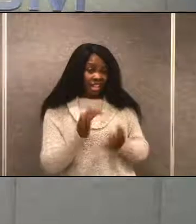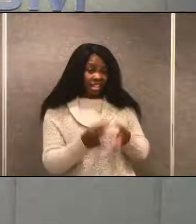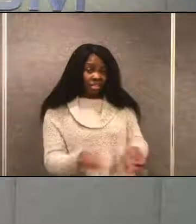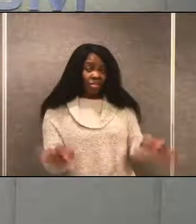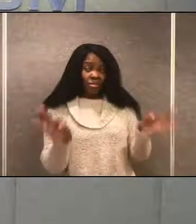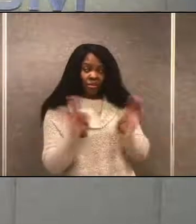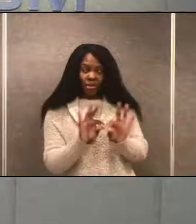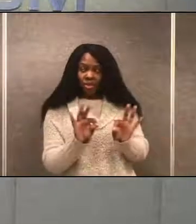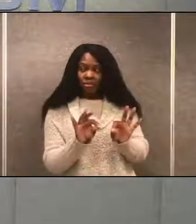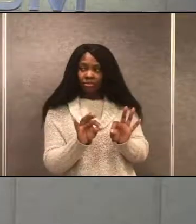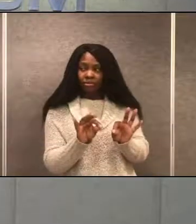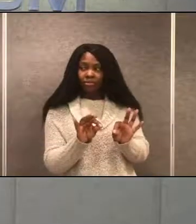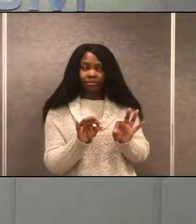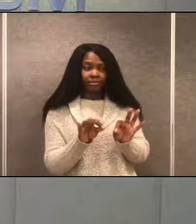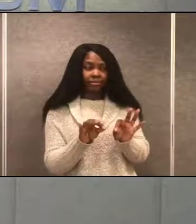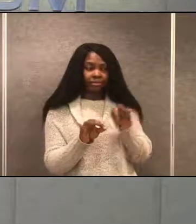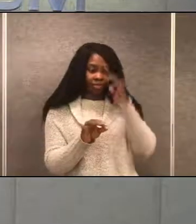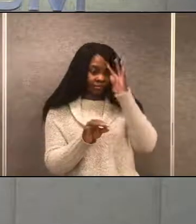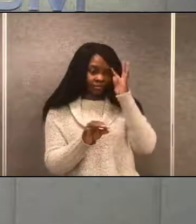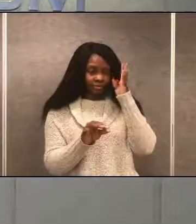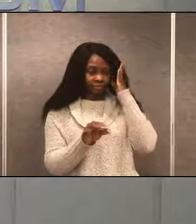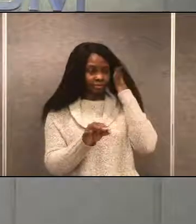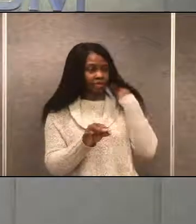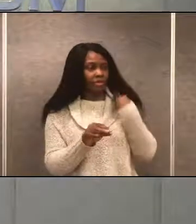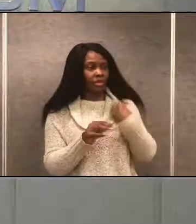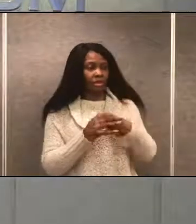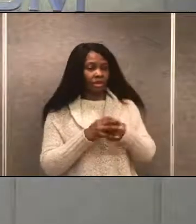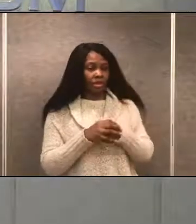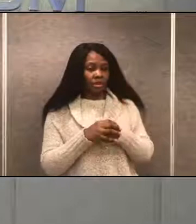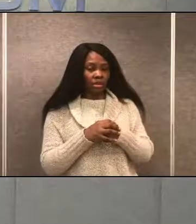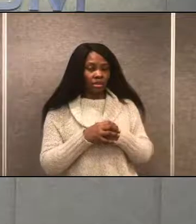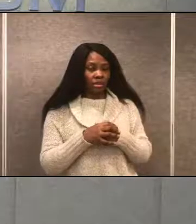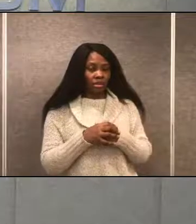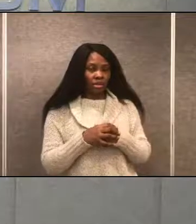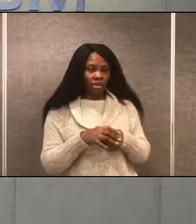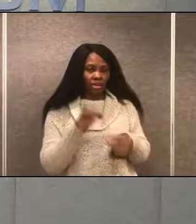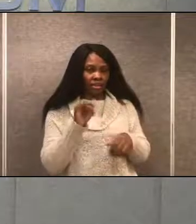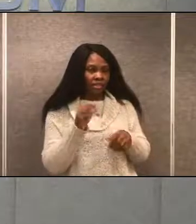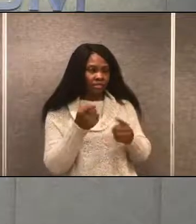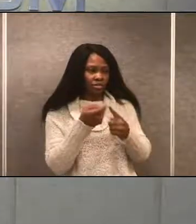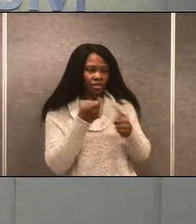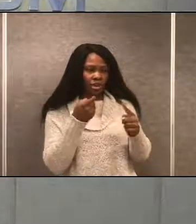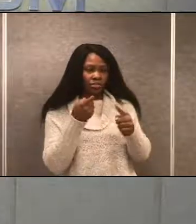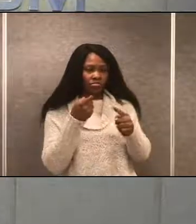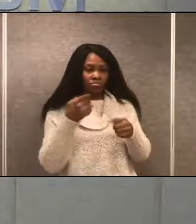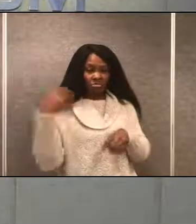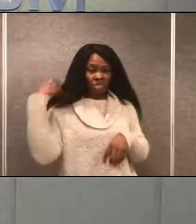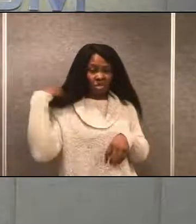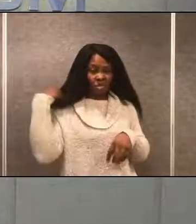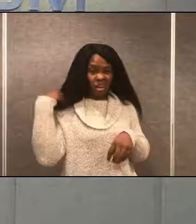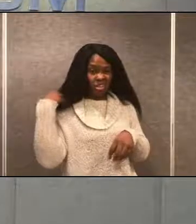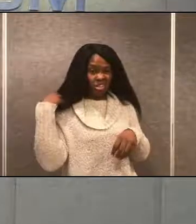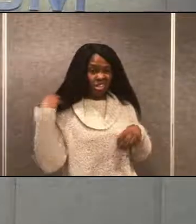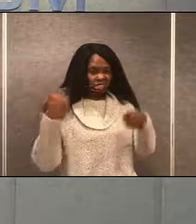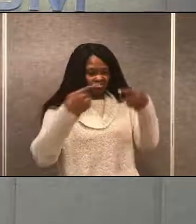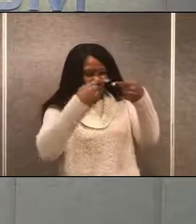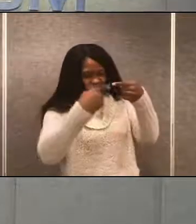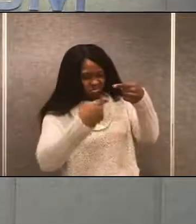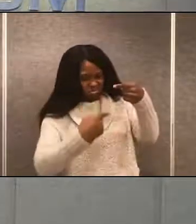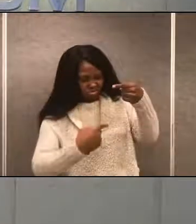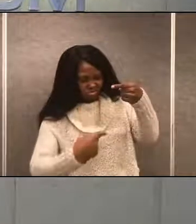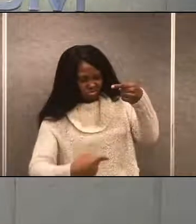of everyone. That trickles down from our superintendent to